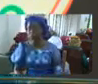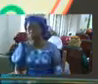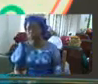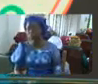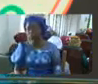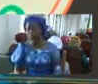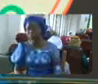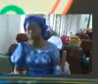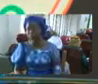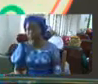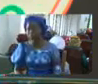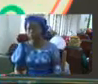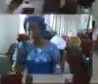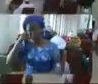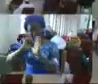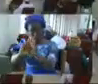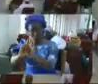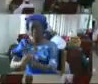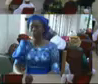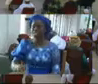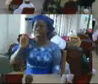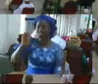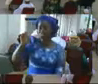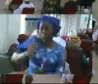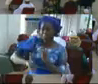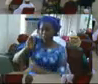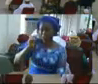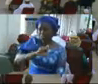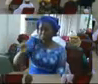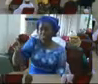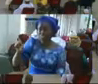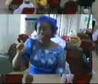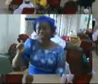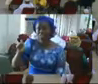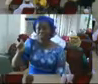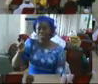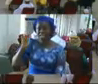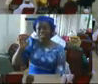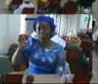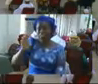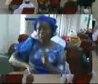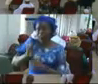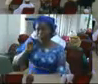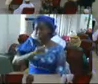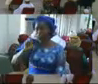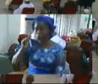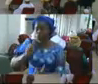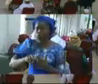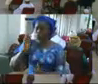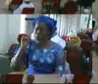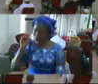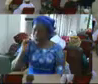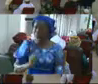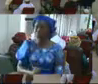in Exodus chapter 14, from verse 1 to 28, Exodus 14, 1 to 28, the children